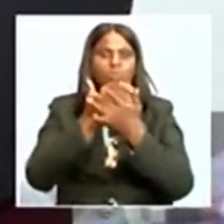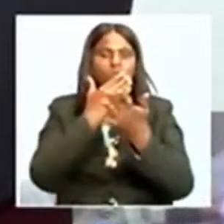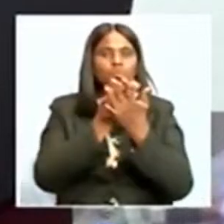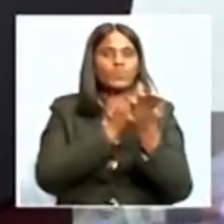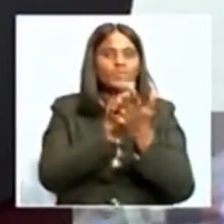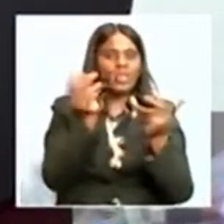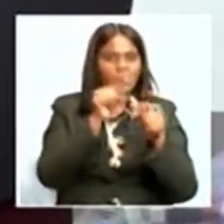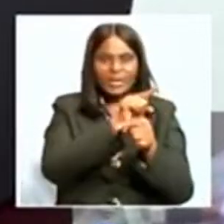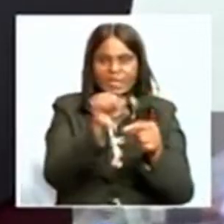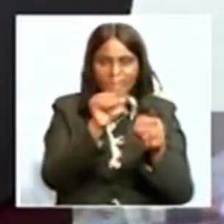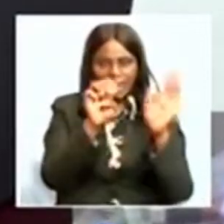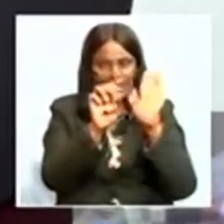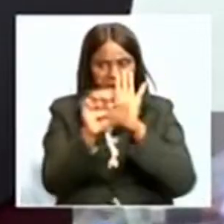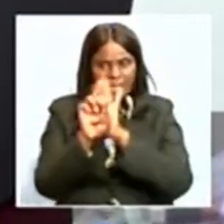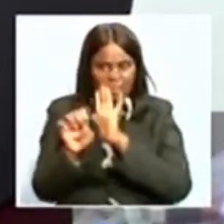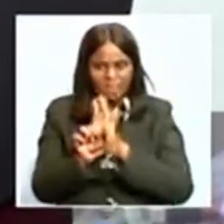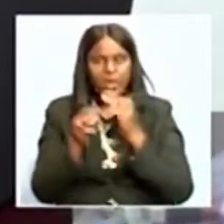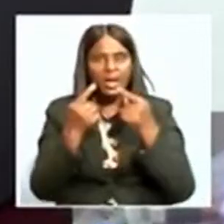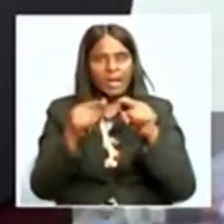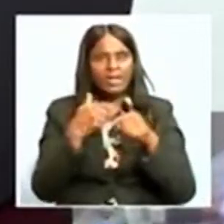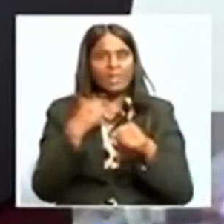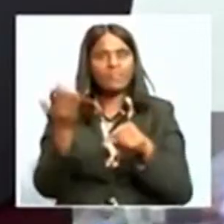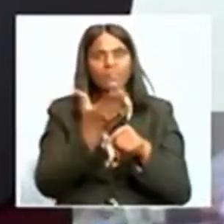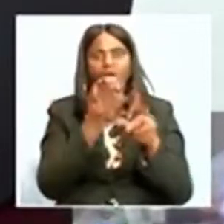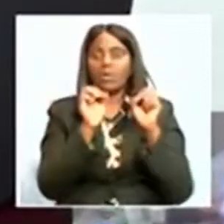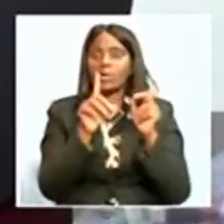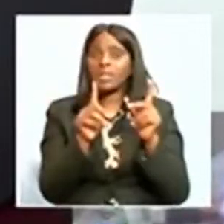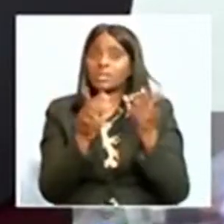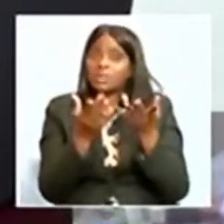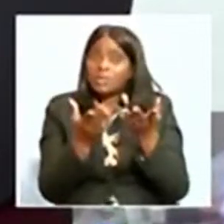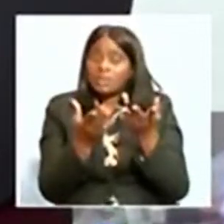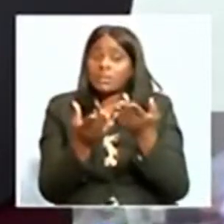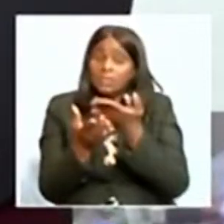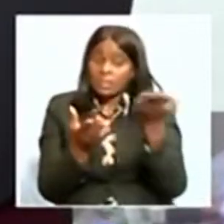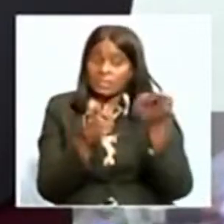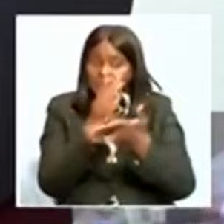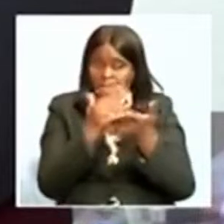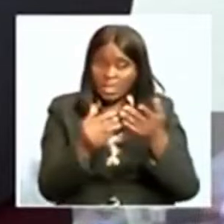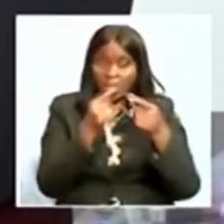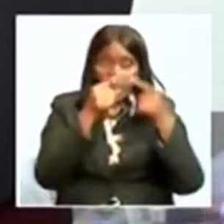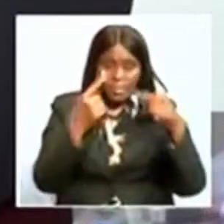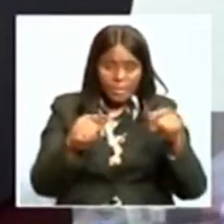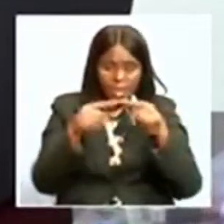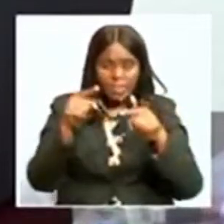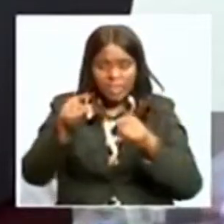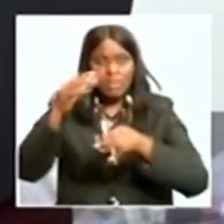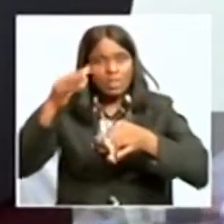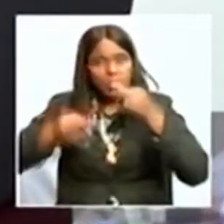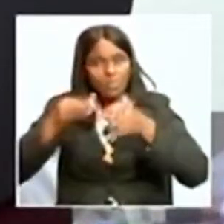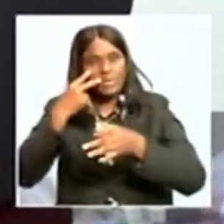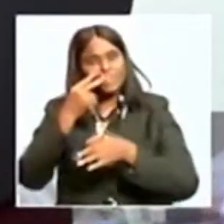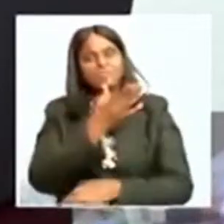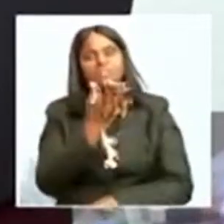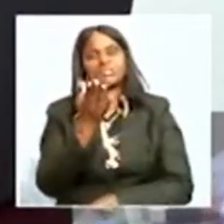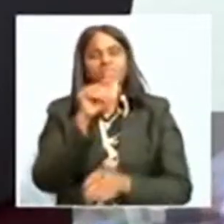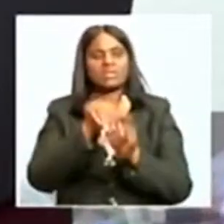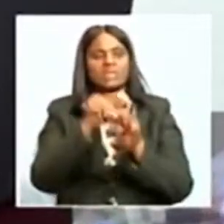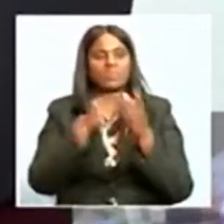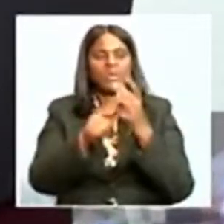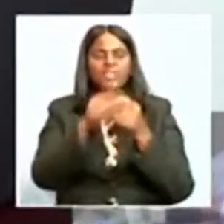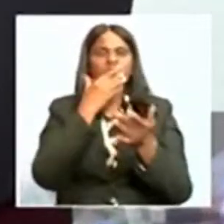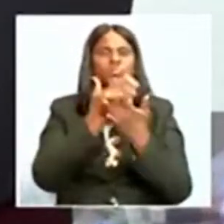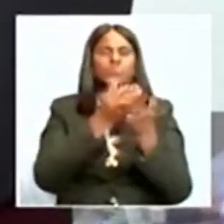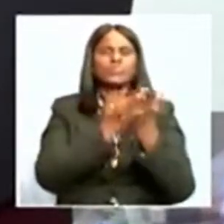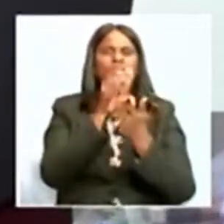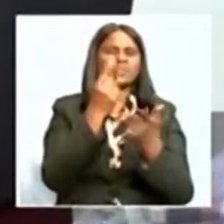when these practical examples happen, okay? Those are circumstances that the court looks into. Well, what is good